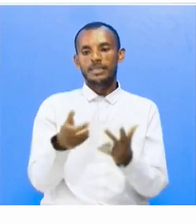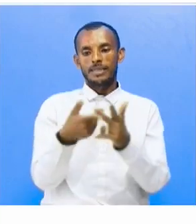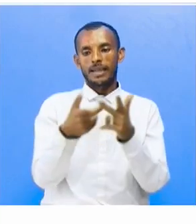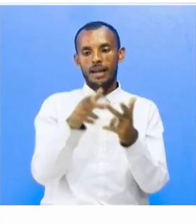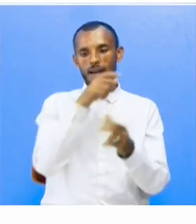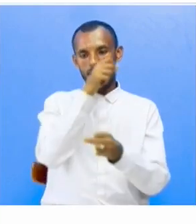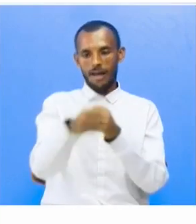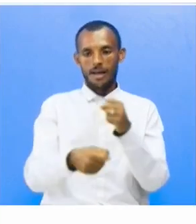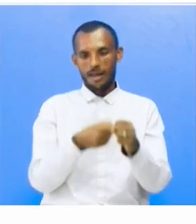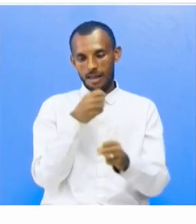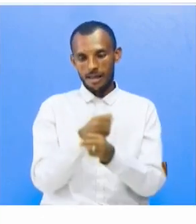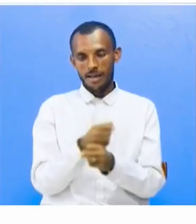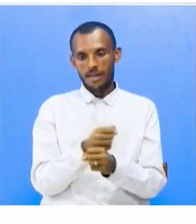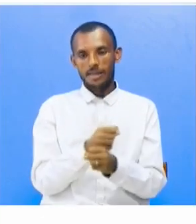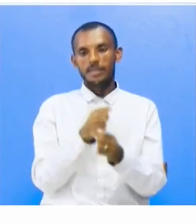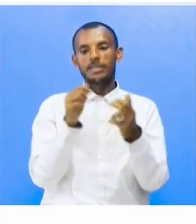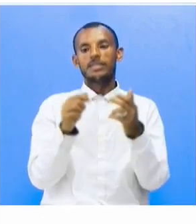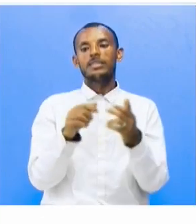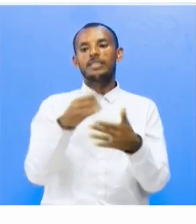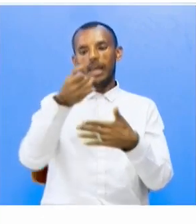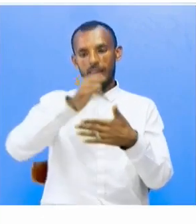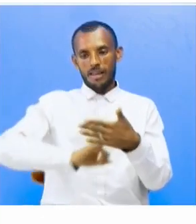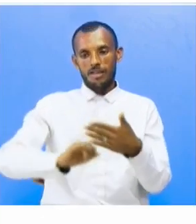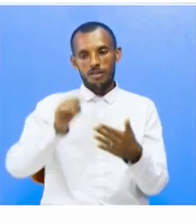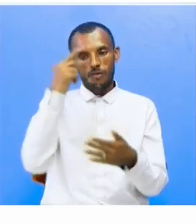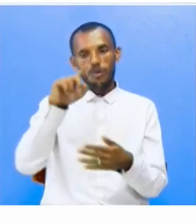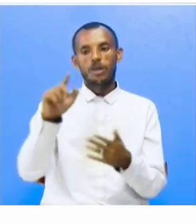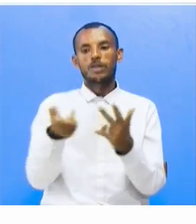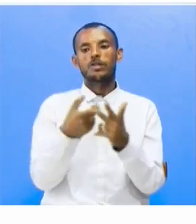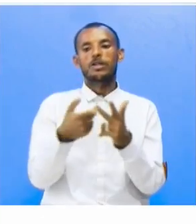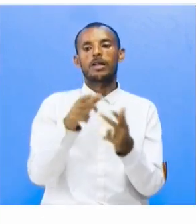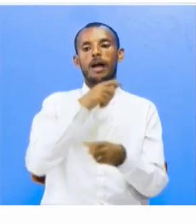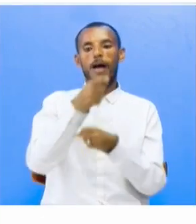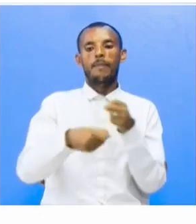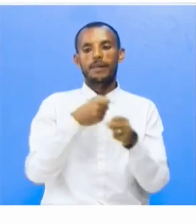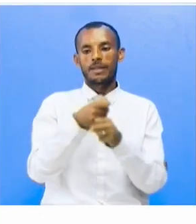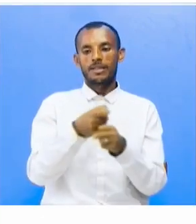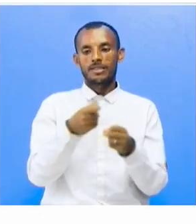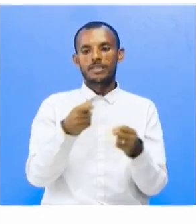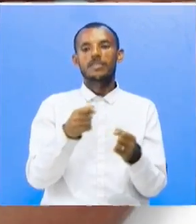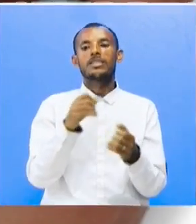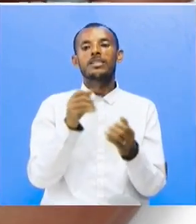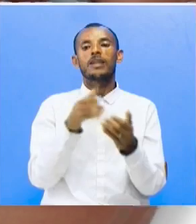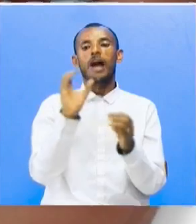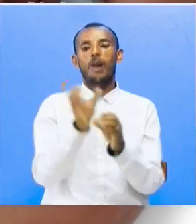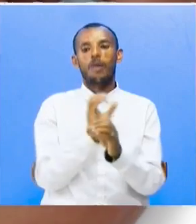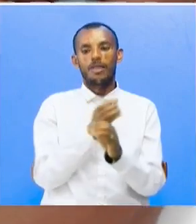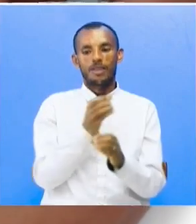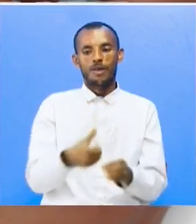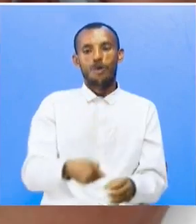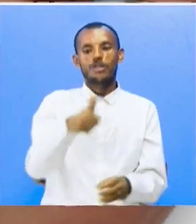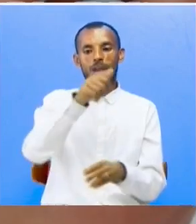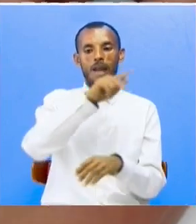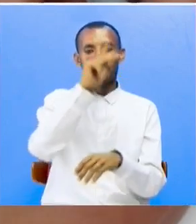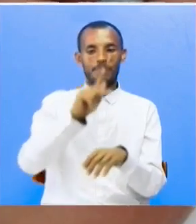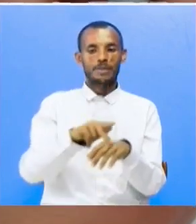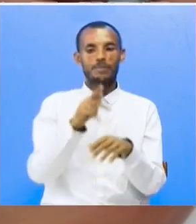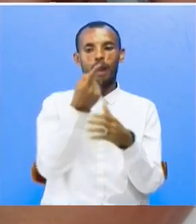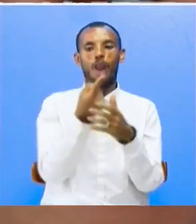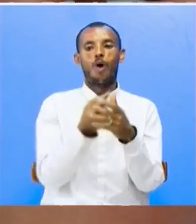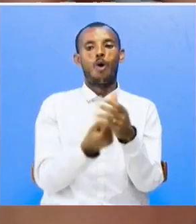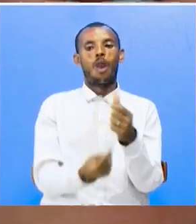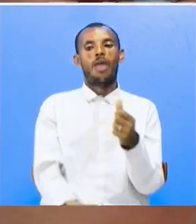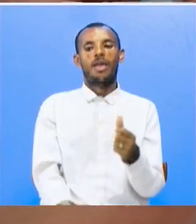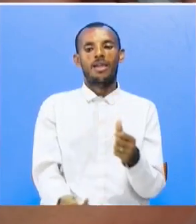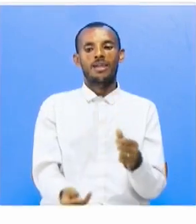Okay, the interest for third year, again, it will be calculated on original principal only. So